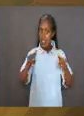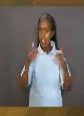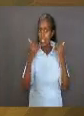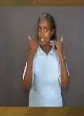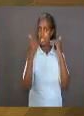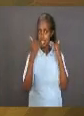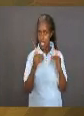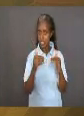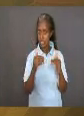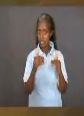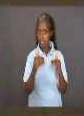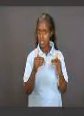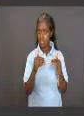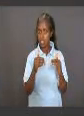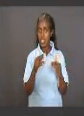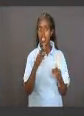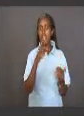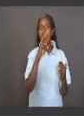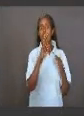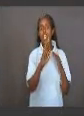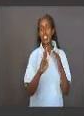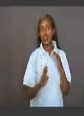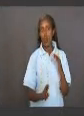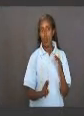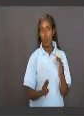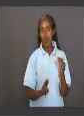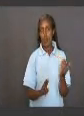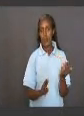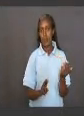sizes is ratio.